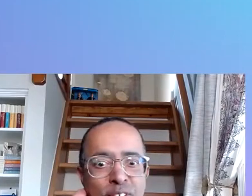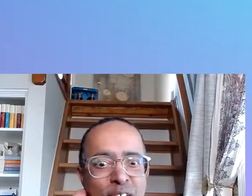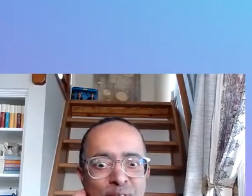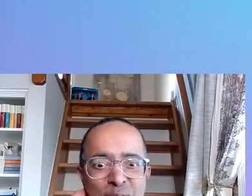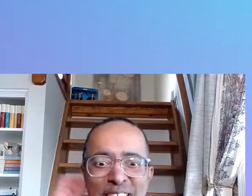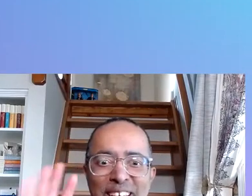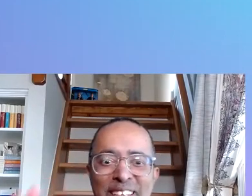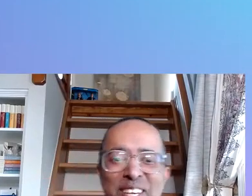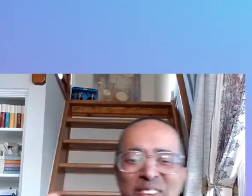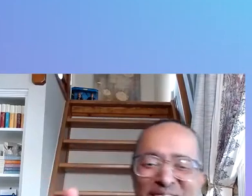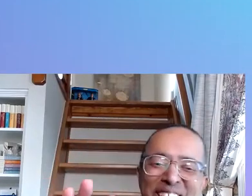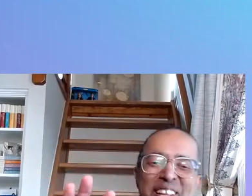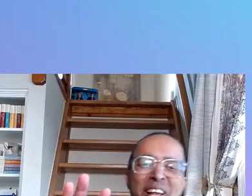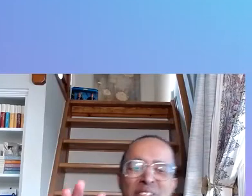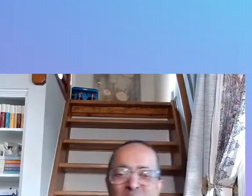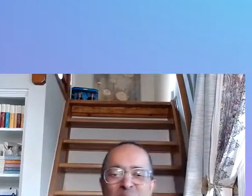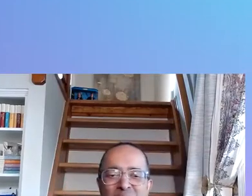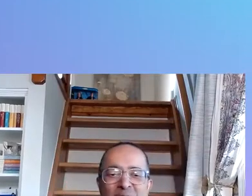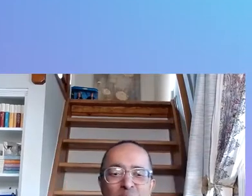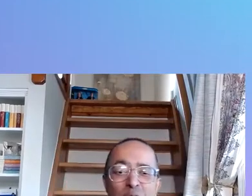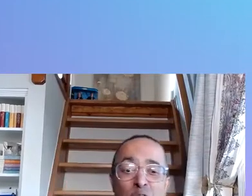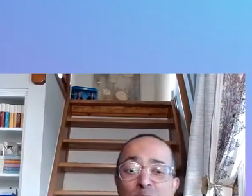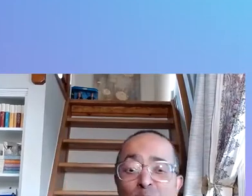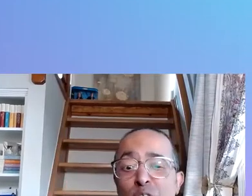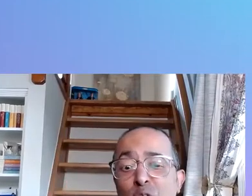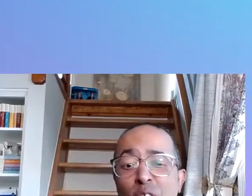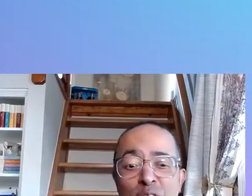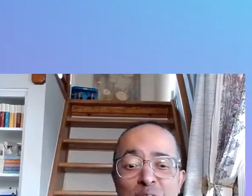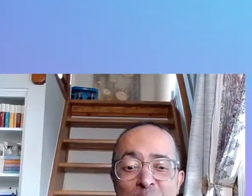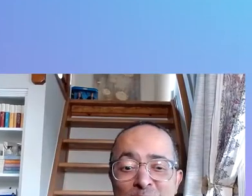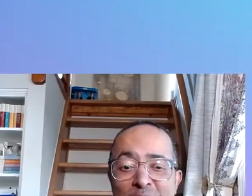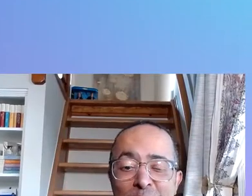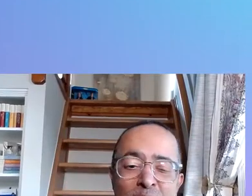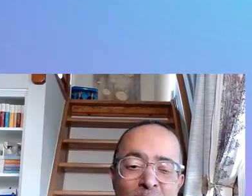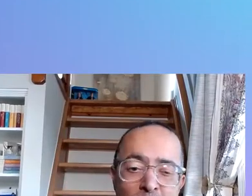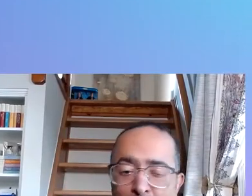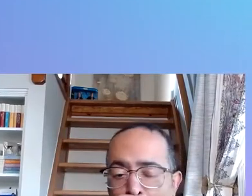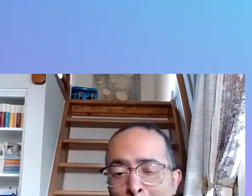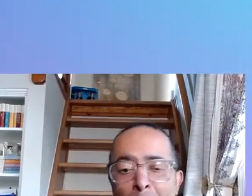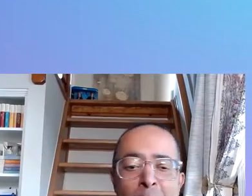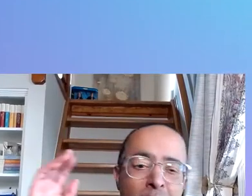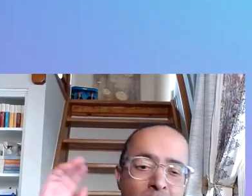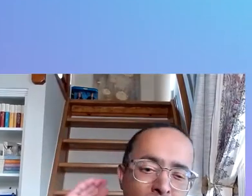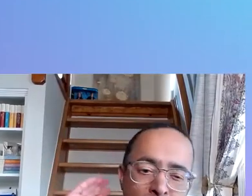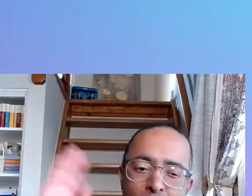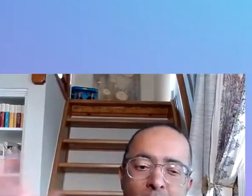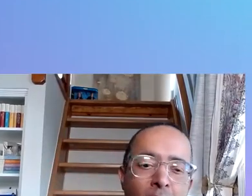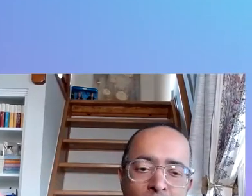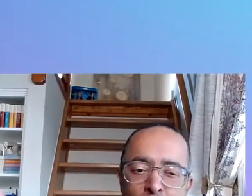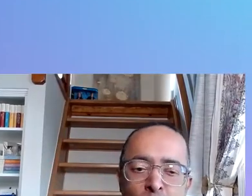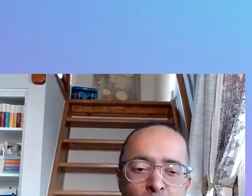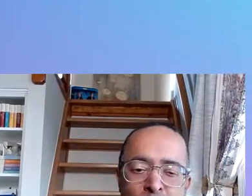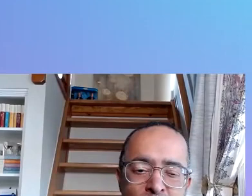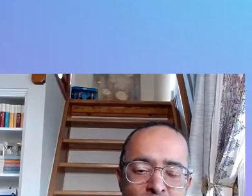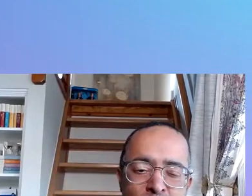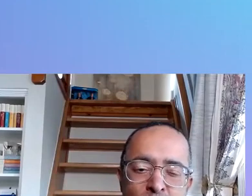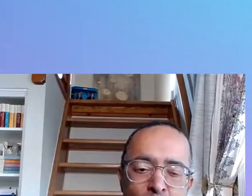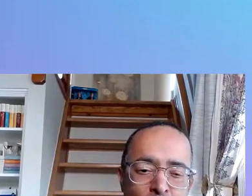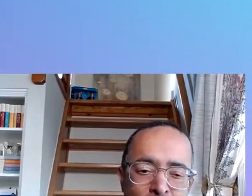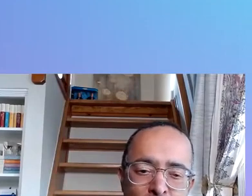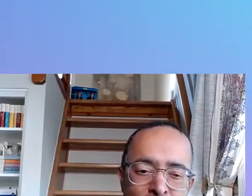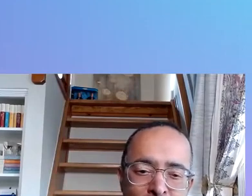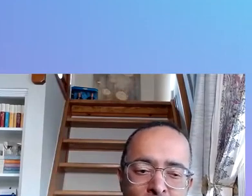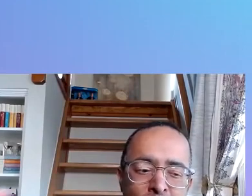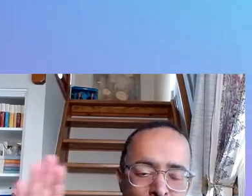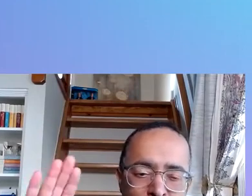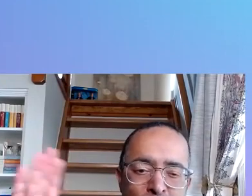presents itself, right? Like you can like, it's just a question of keeping track and being like, okay, I know that this thing is